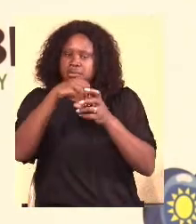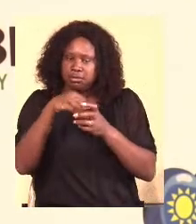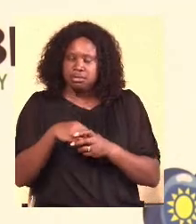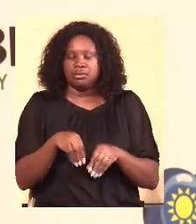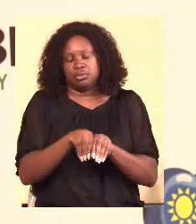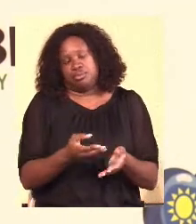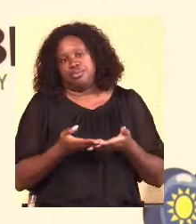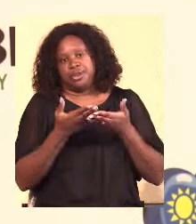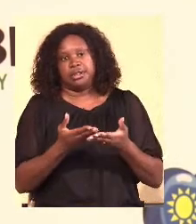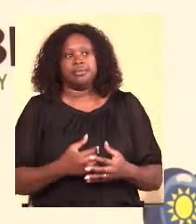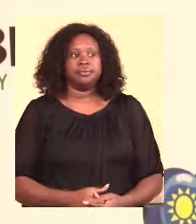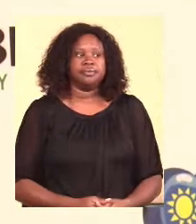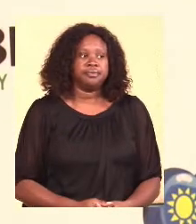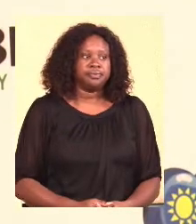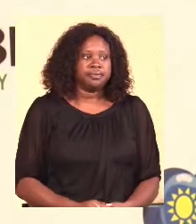their part.